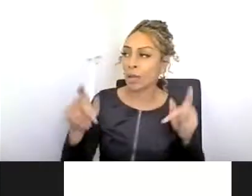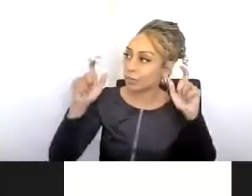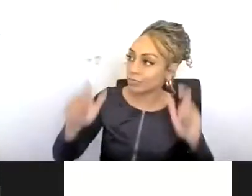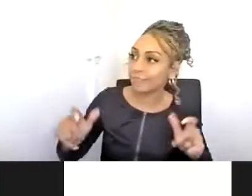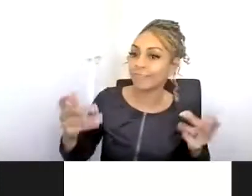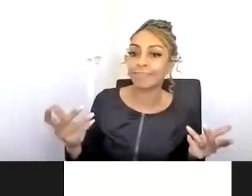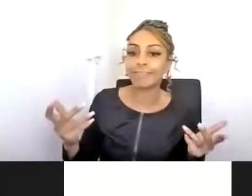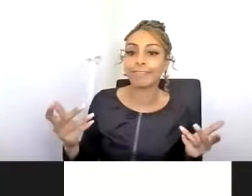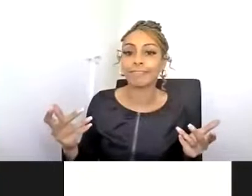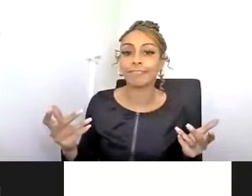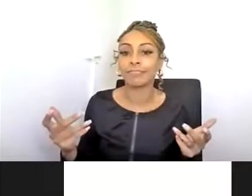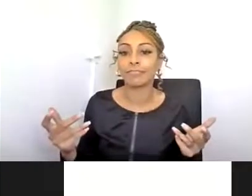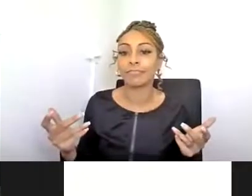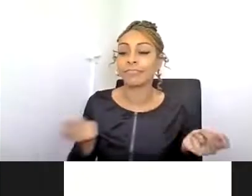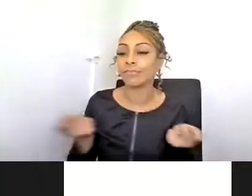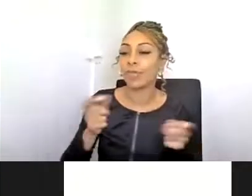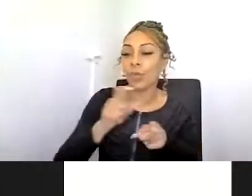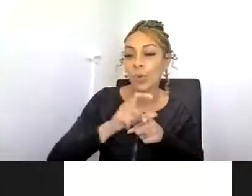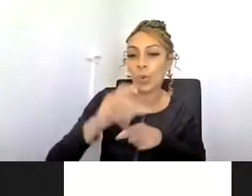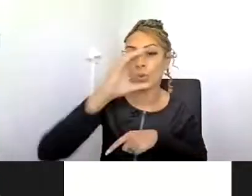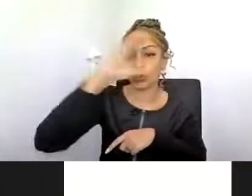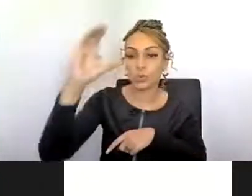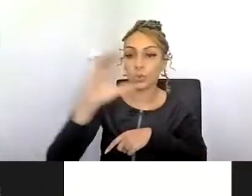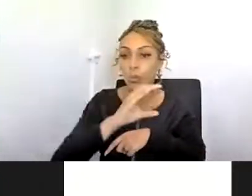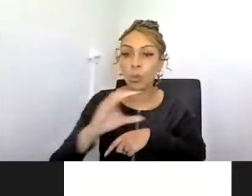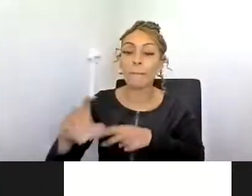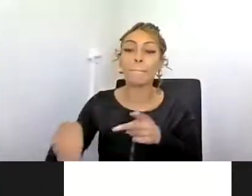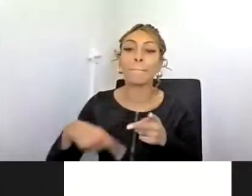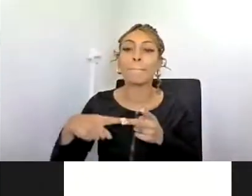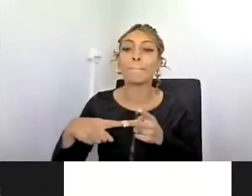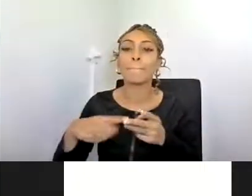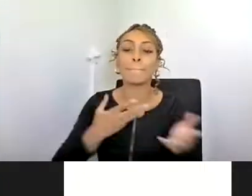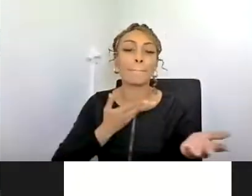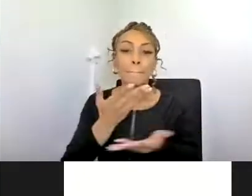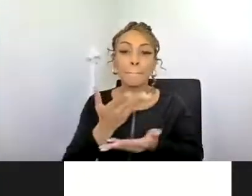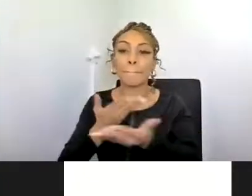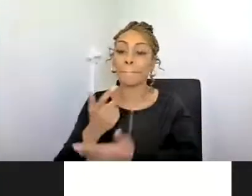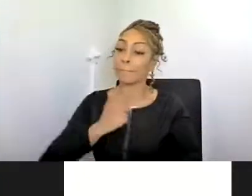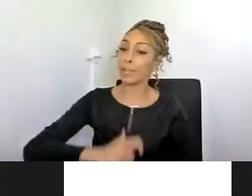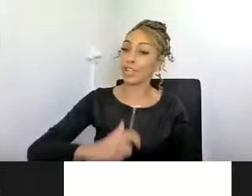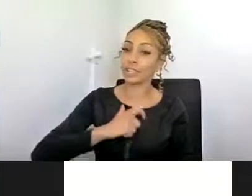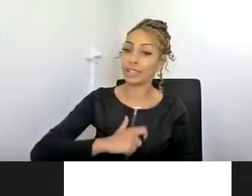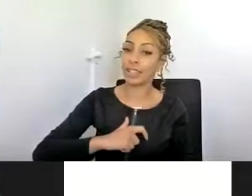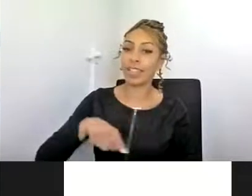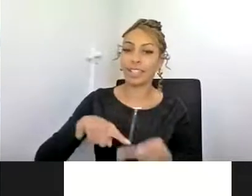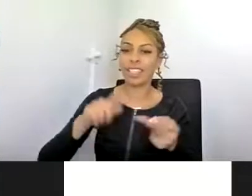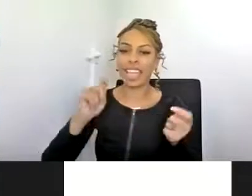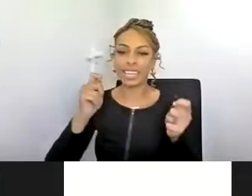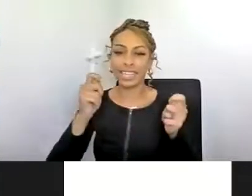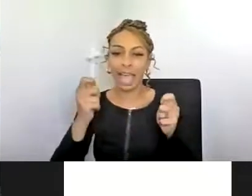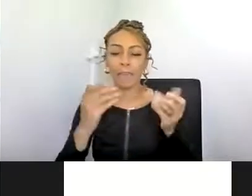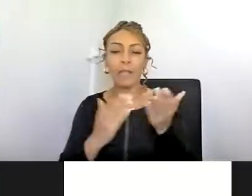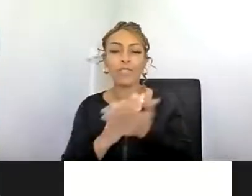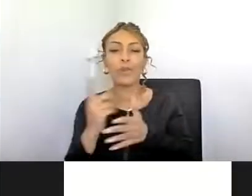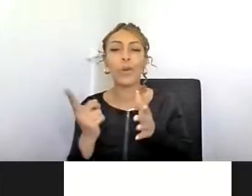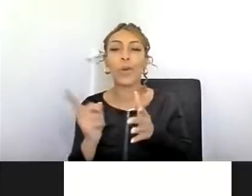to, you know, run the course on Zoom. We were able to chat to them personally or adapt things via WhatsApp